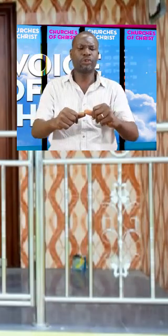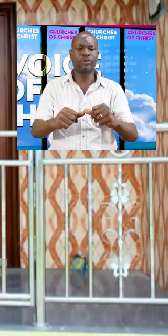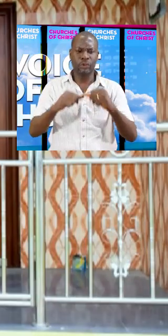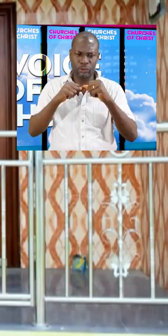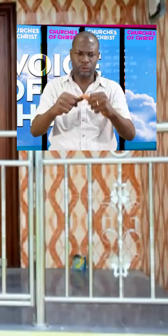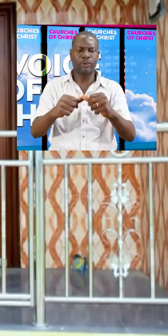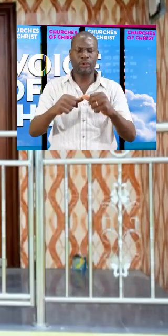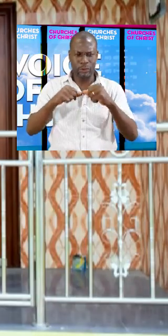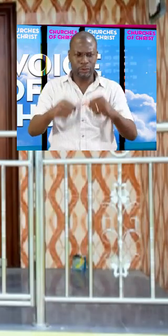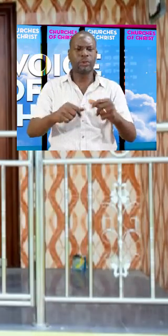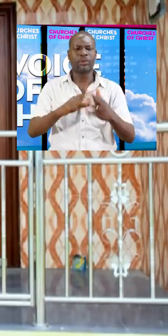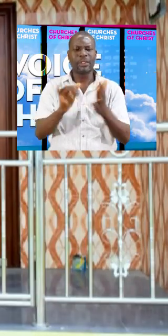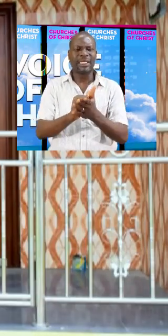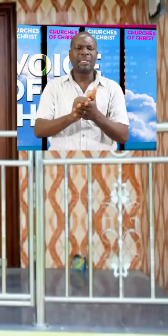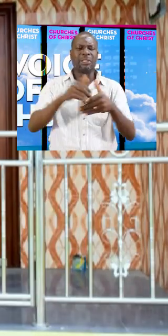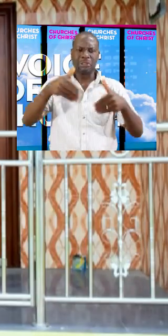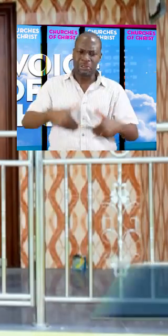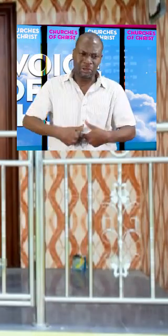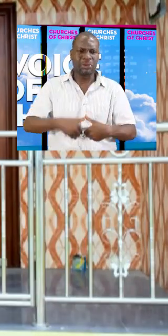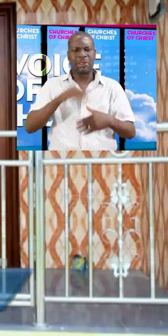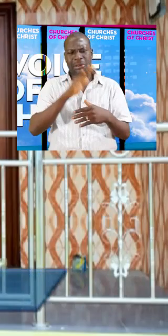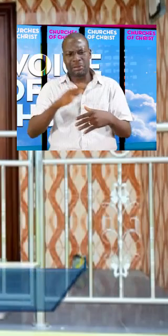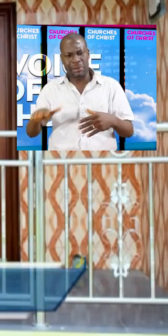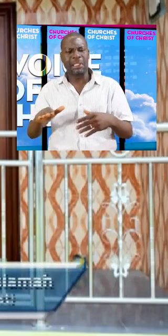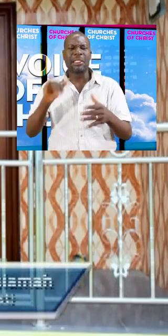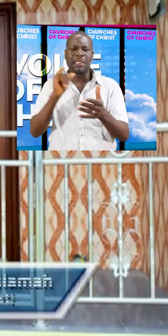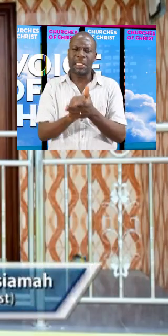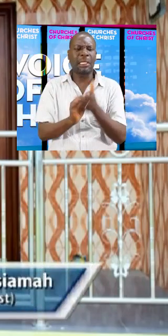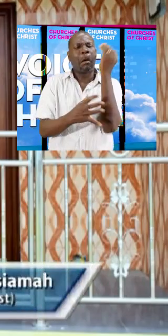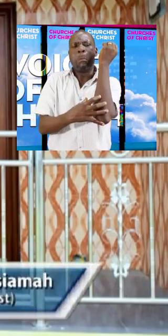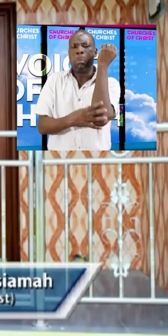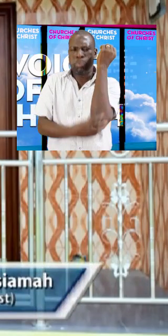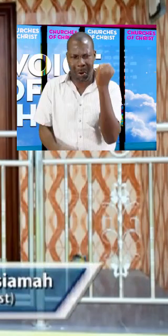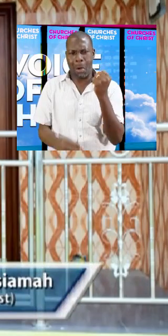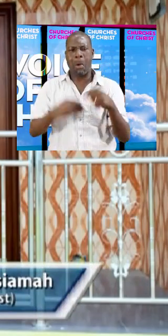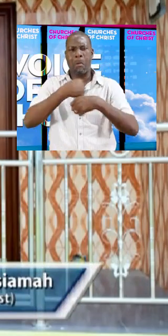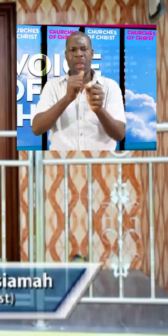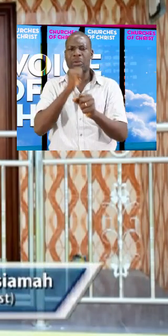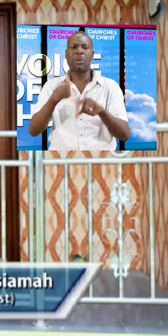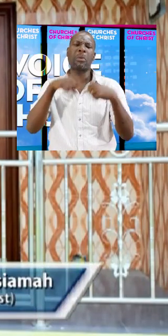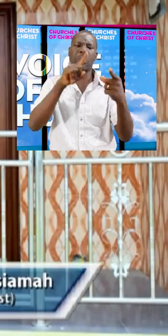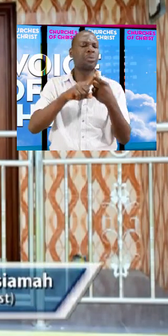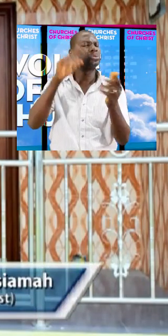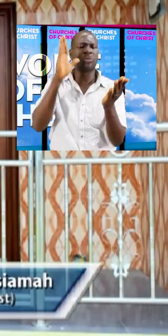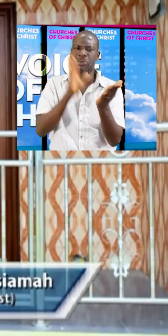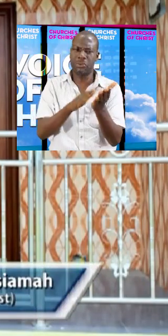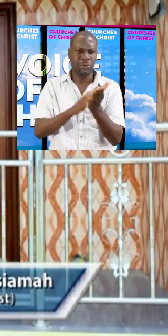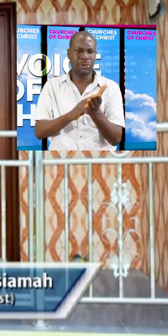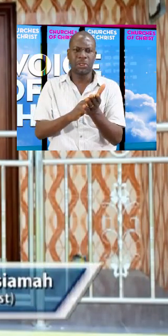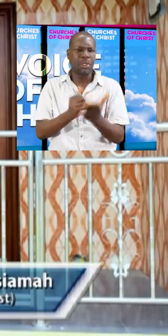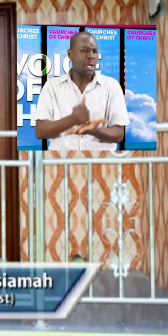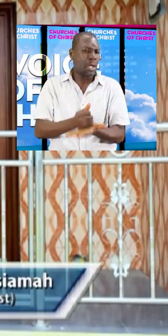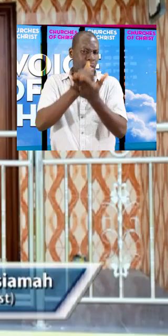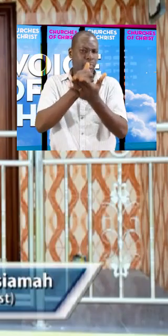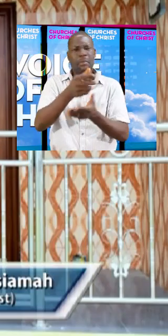enkwala emrante wa ne maba wa bebre ba sabe ohia adokro abusuanti no ye ntumi mfa won ko school